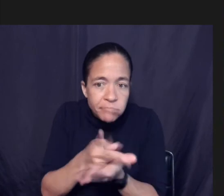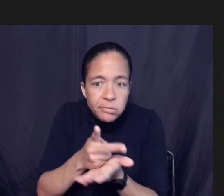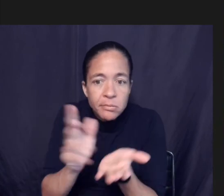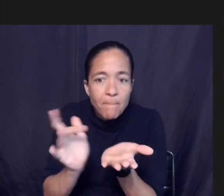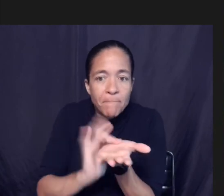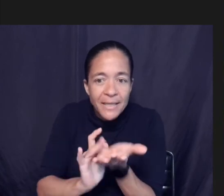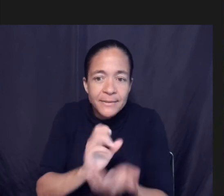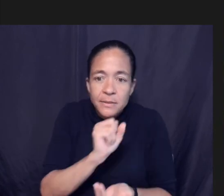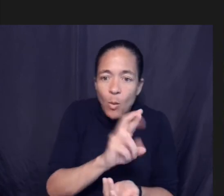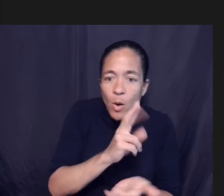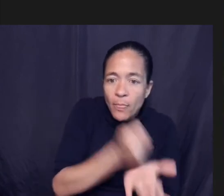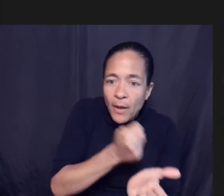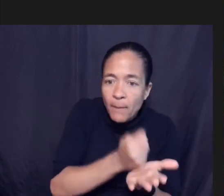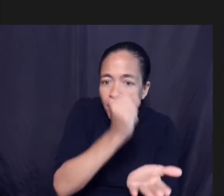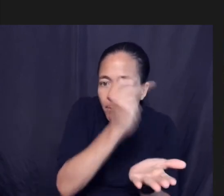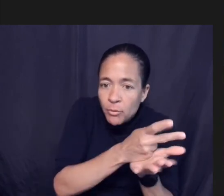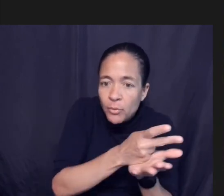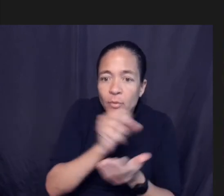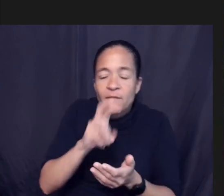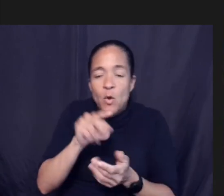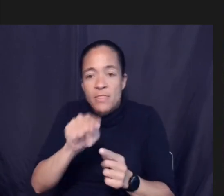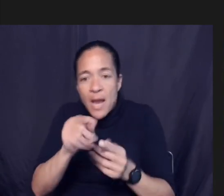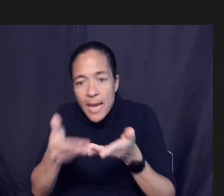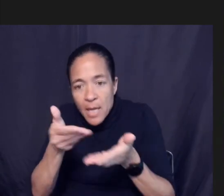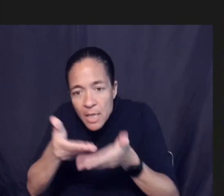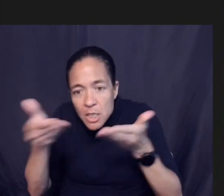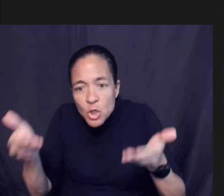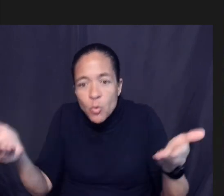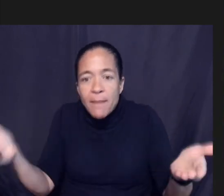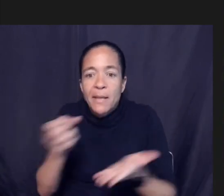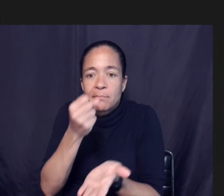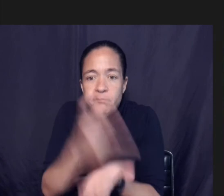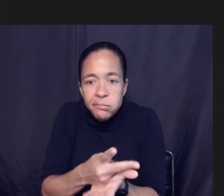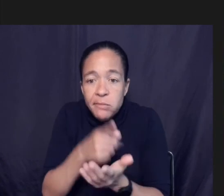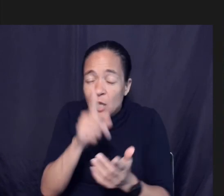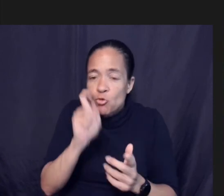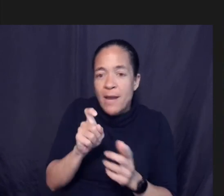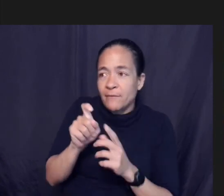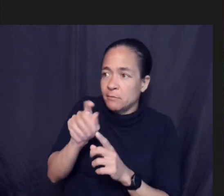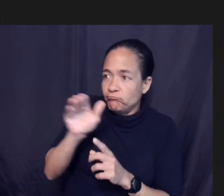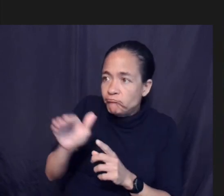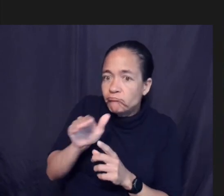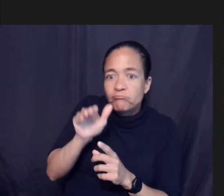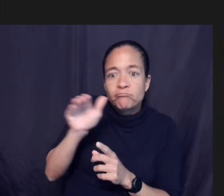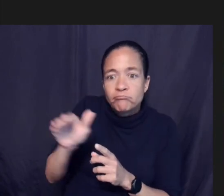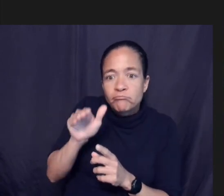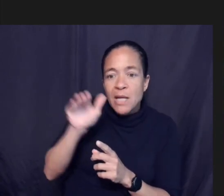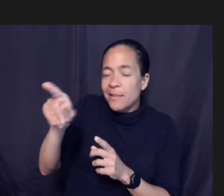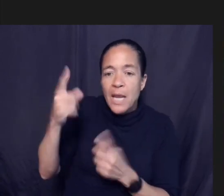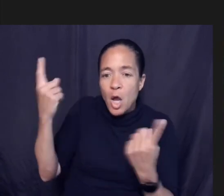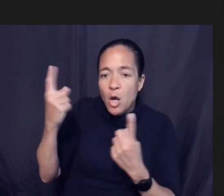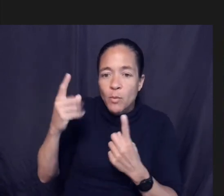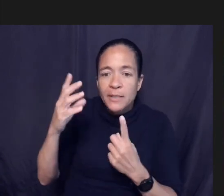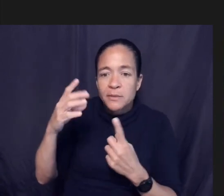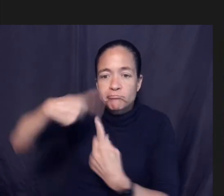goes through, or the therapy, or this piece of equipment. And you constantly have to get on them, and they always give you